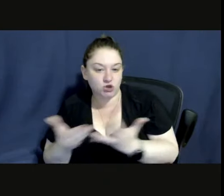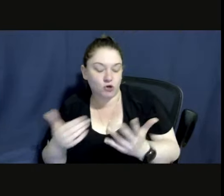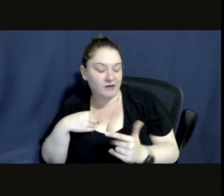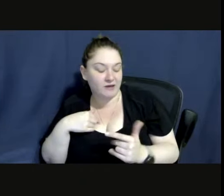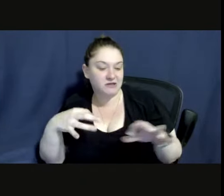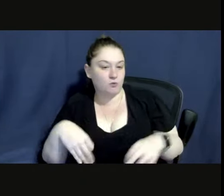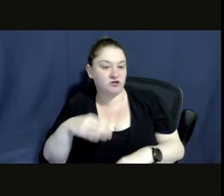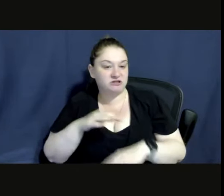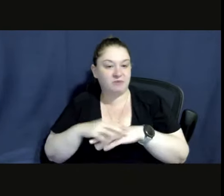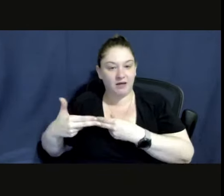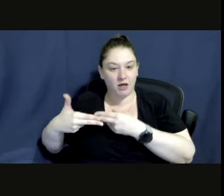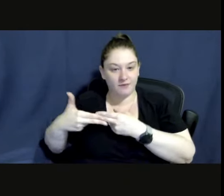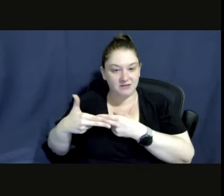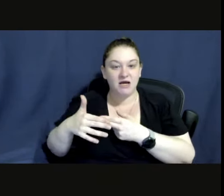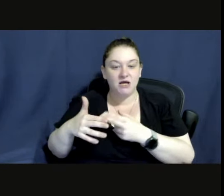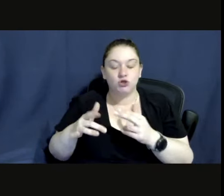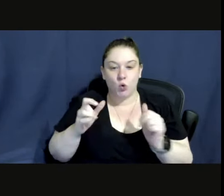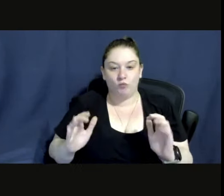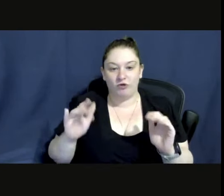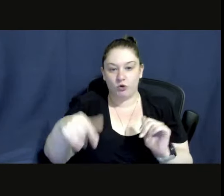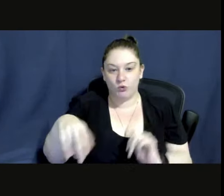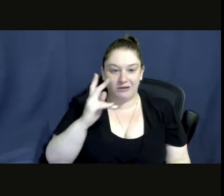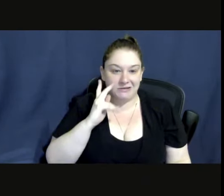And you should have the slides in front of you as well.